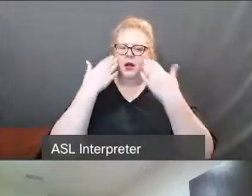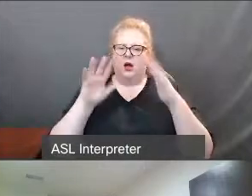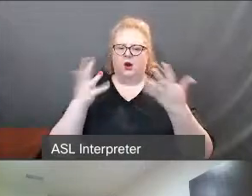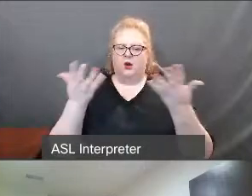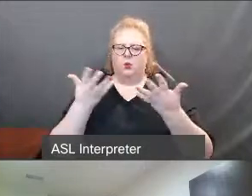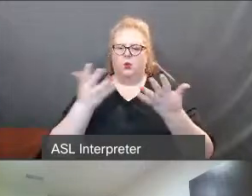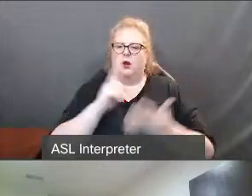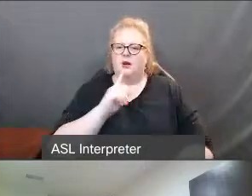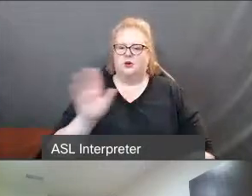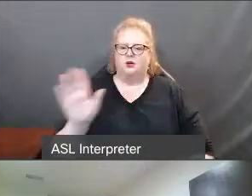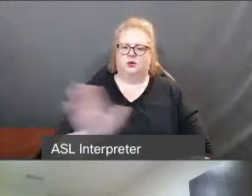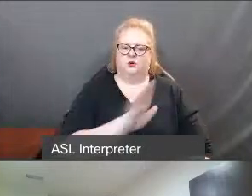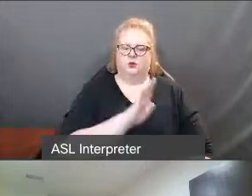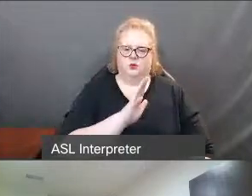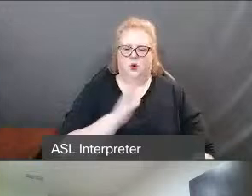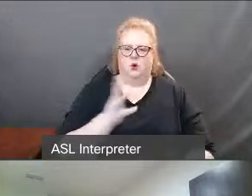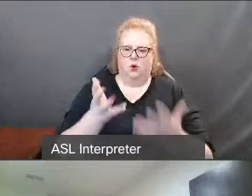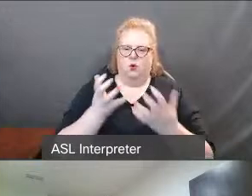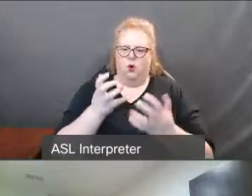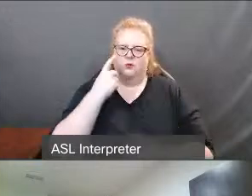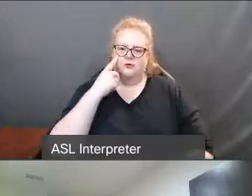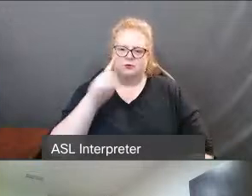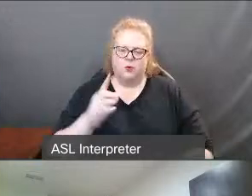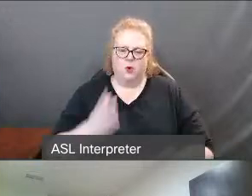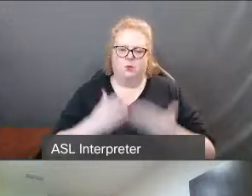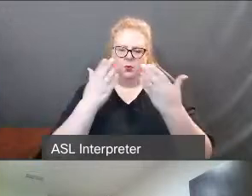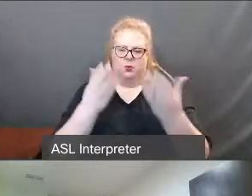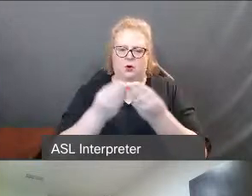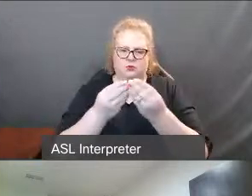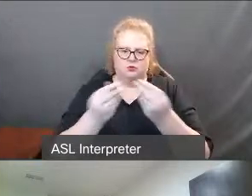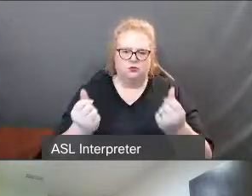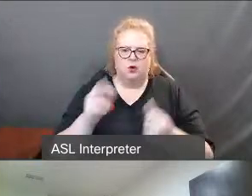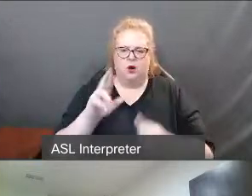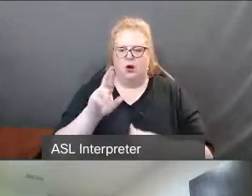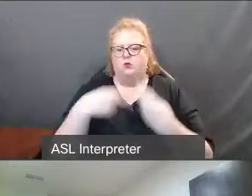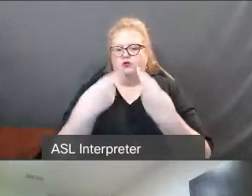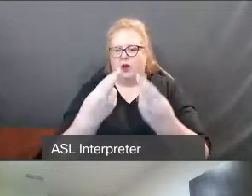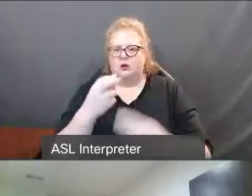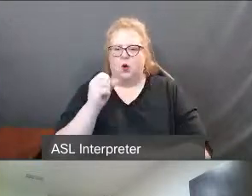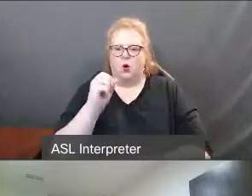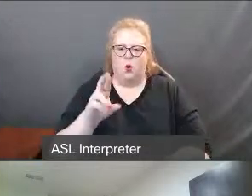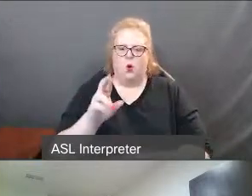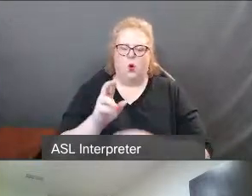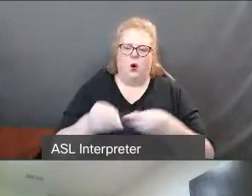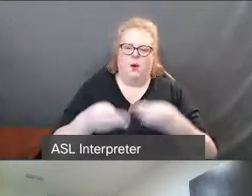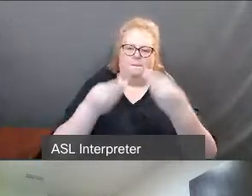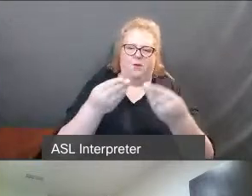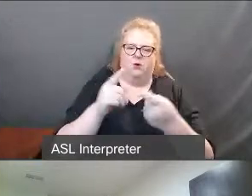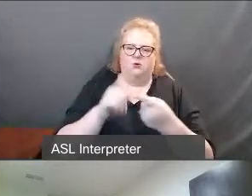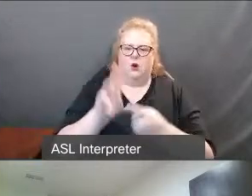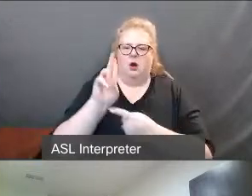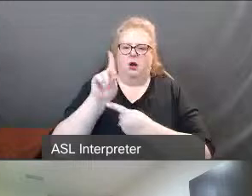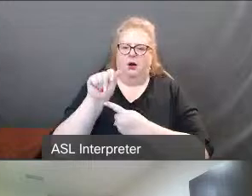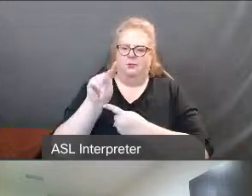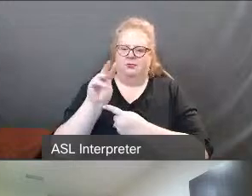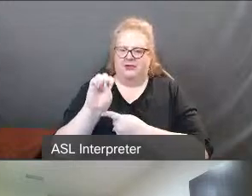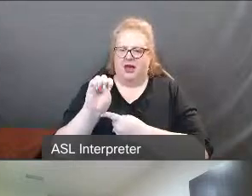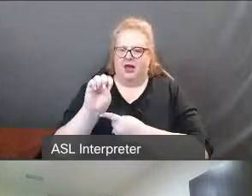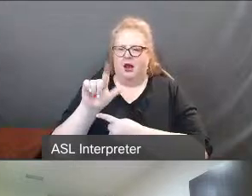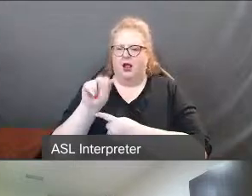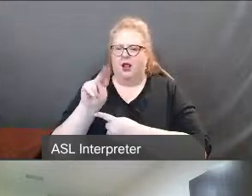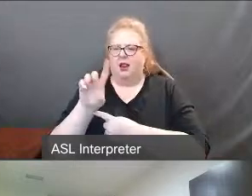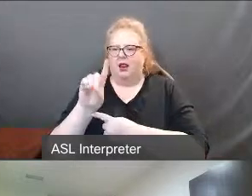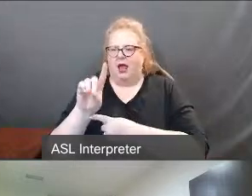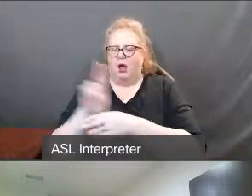commission and staff for proposing a resolution or a motion to really update the land use plan in that corridor,